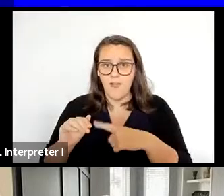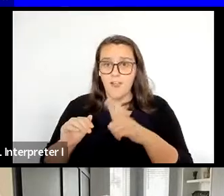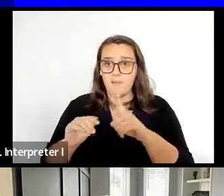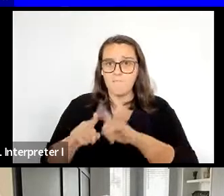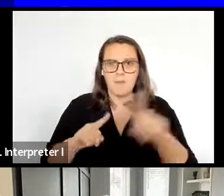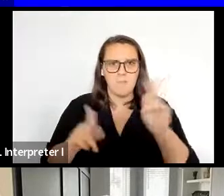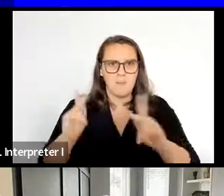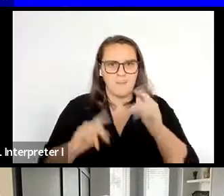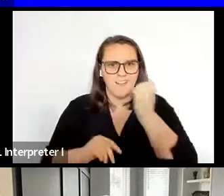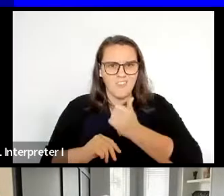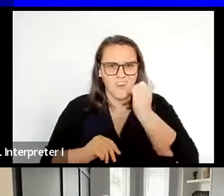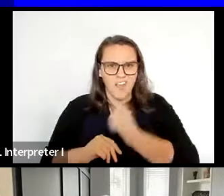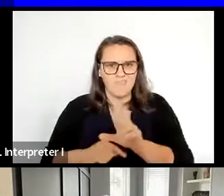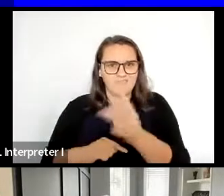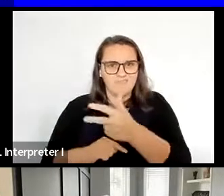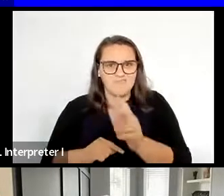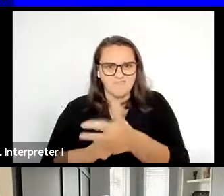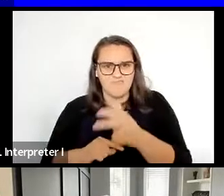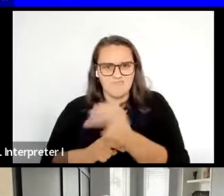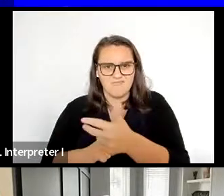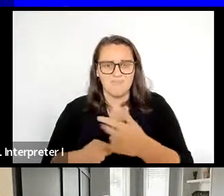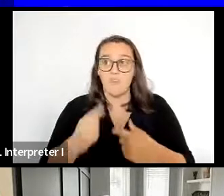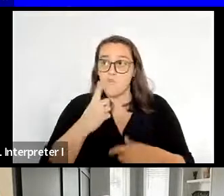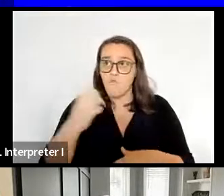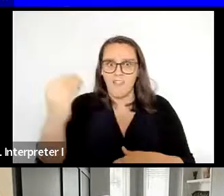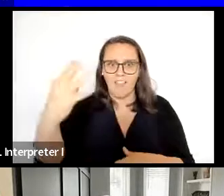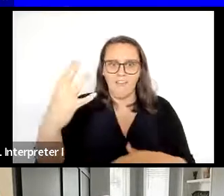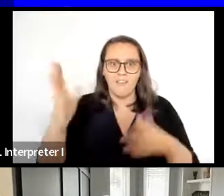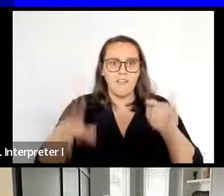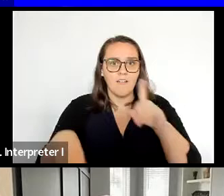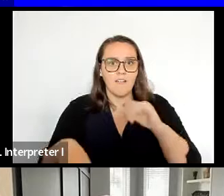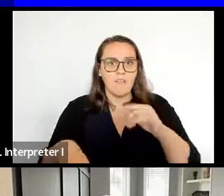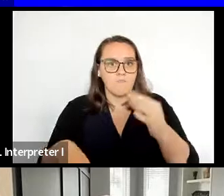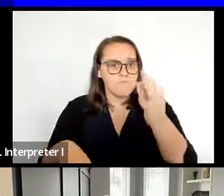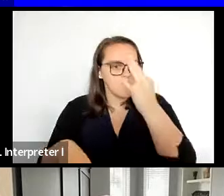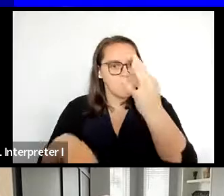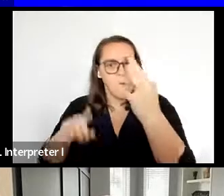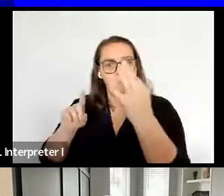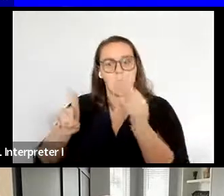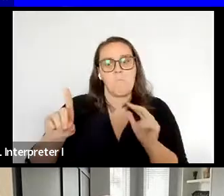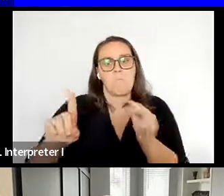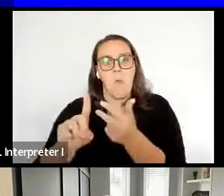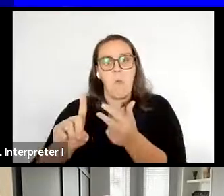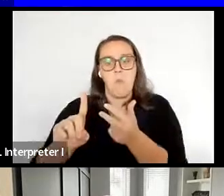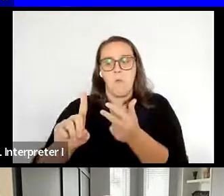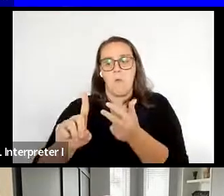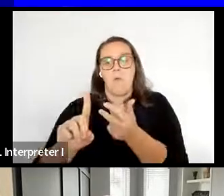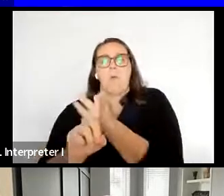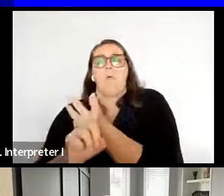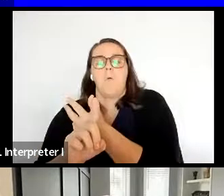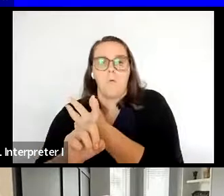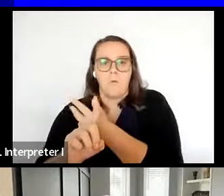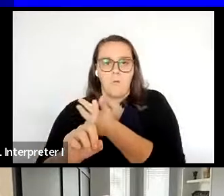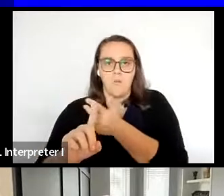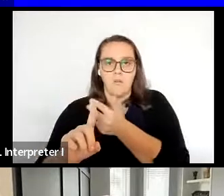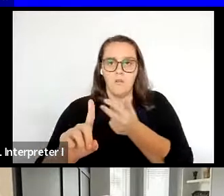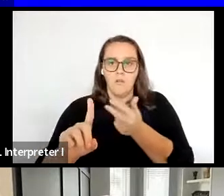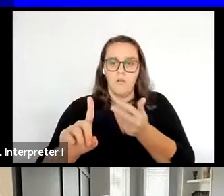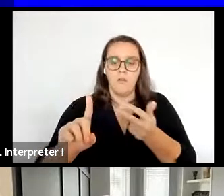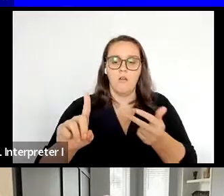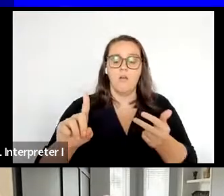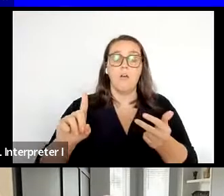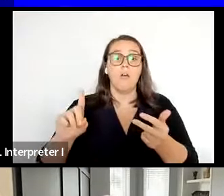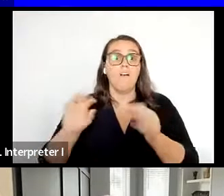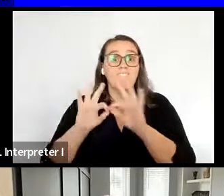And unfortunately, there's too many near misses in terms of individuals who are crossing,